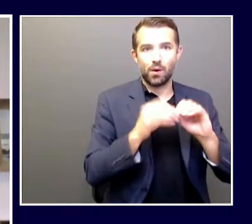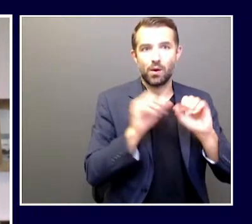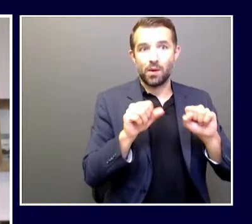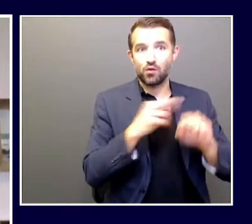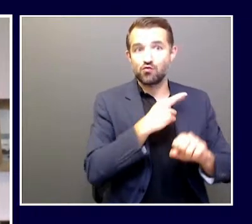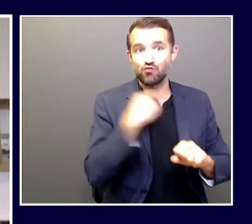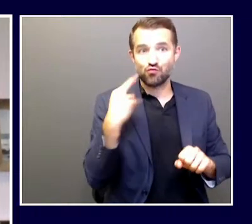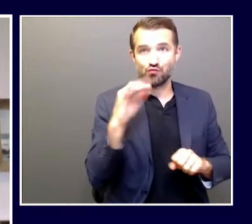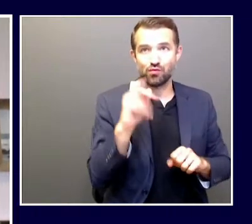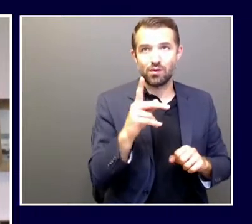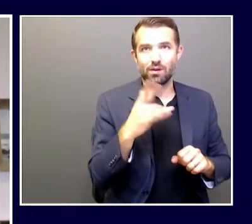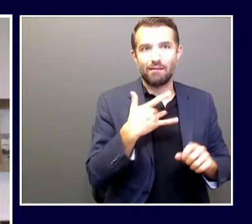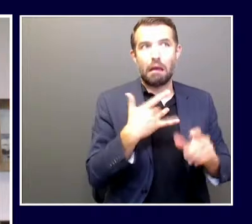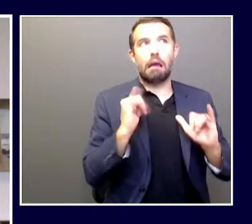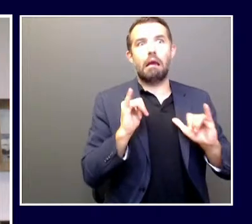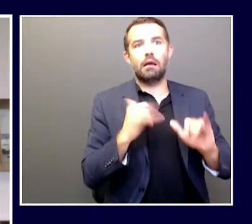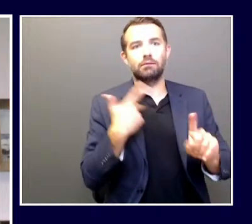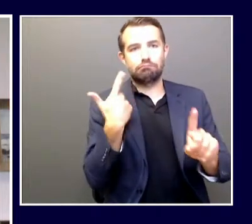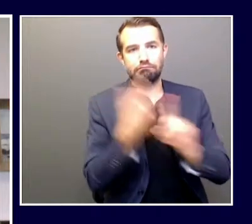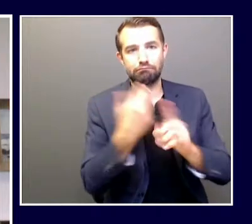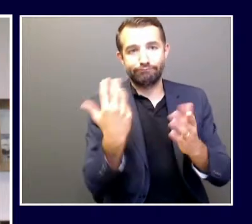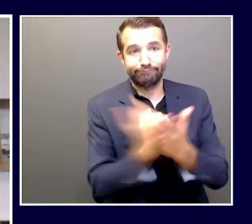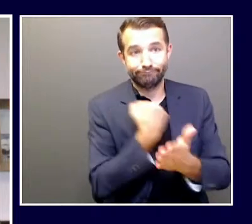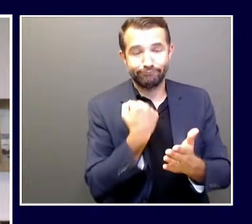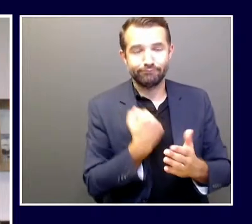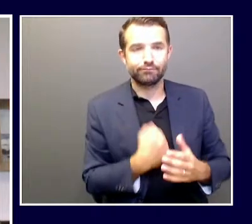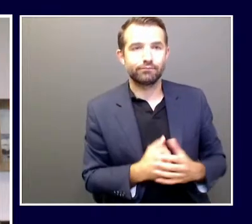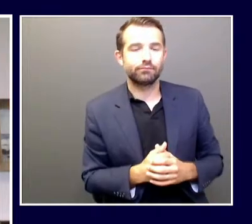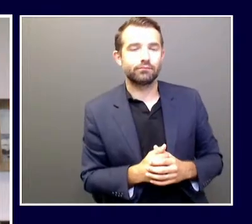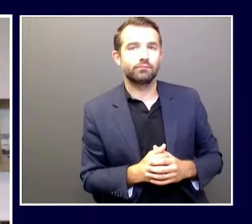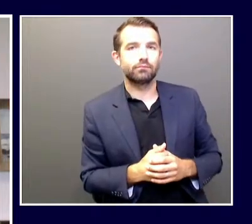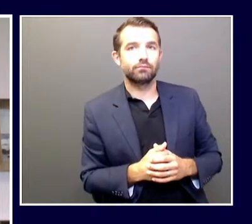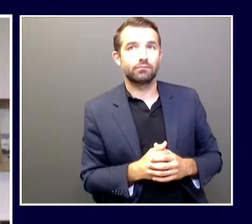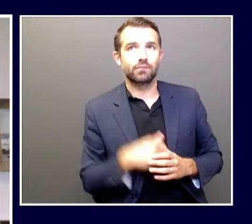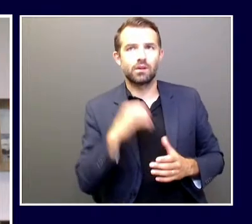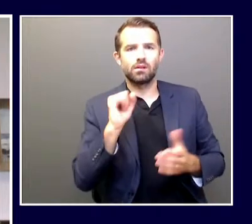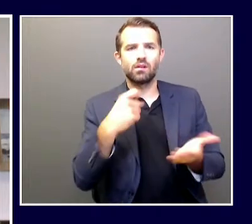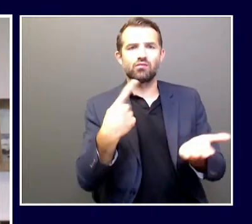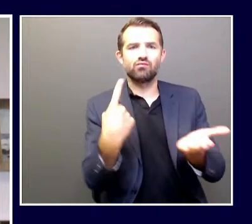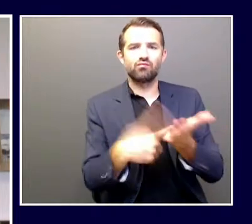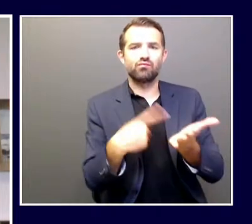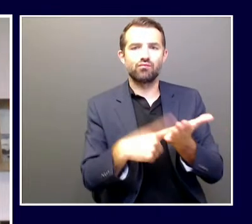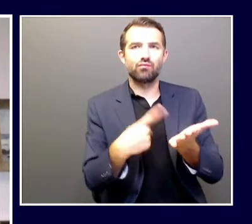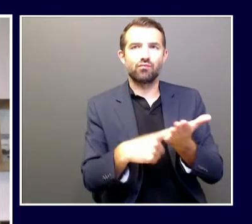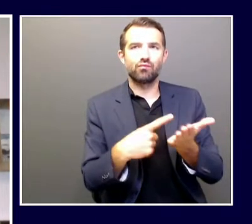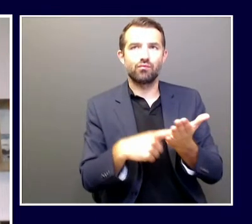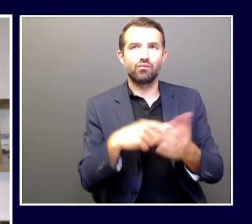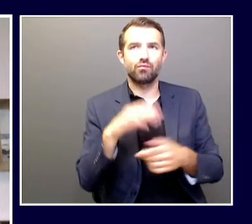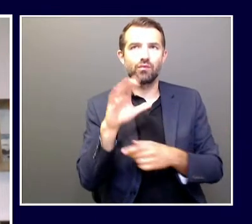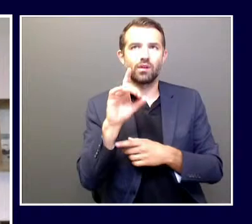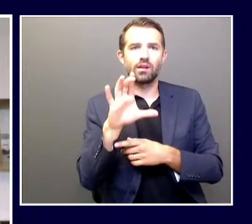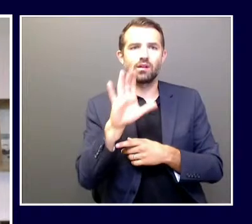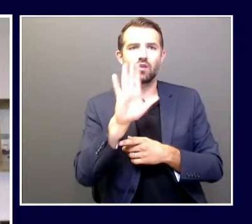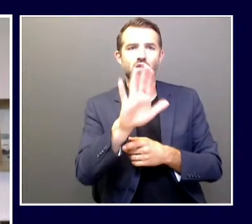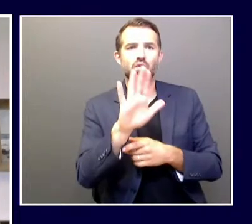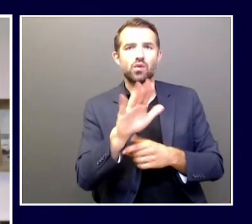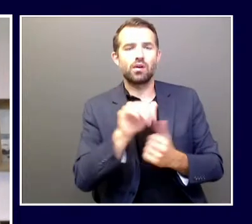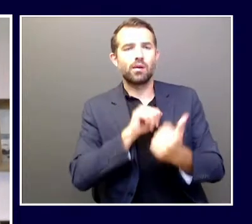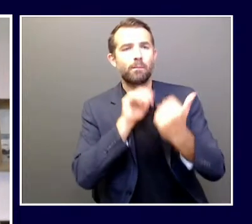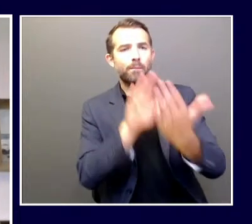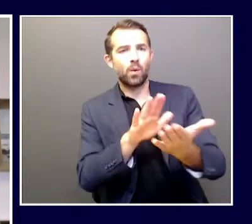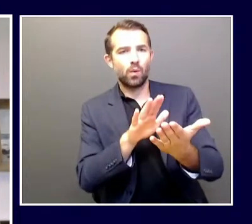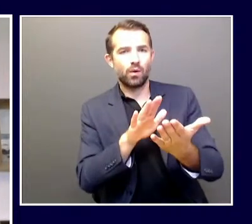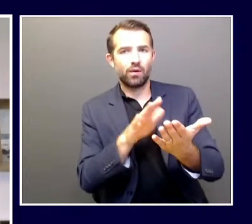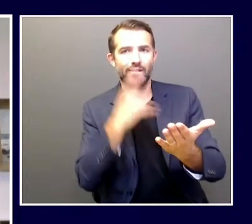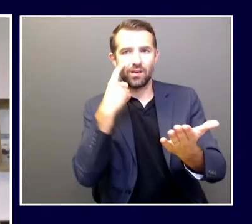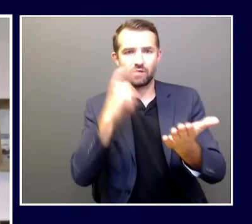talk just briefly about, whether Maine CDC, whether you've kind of adopted any new strategies to target pockets that are still